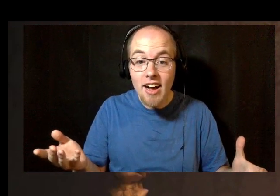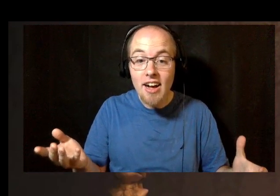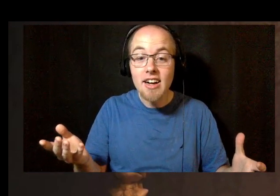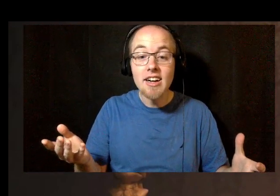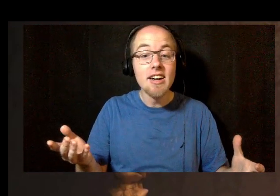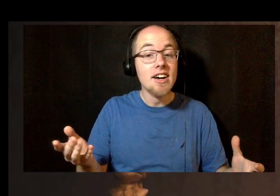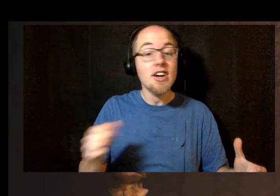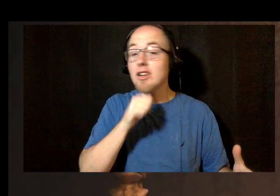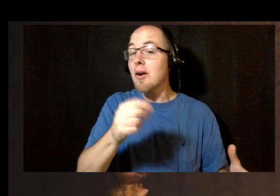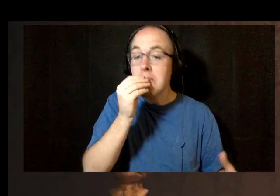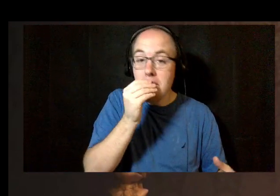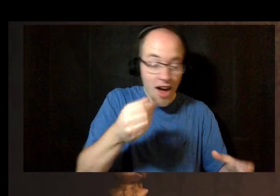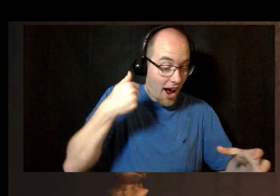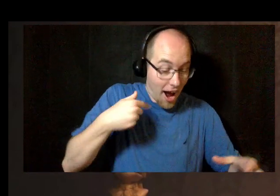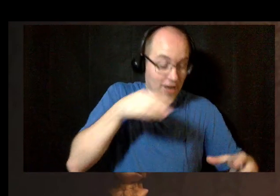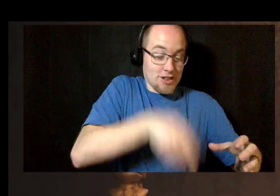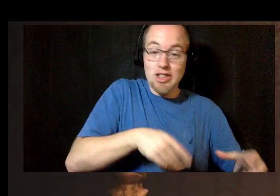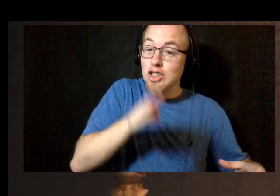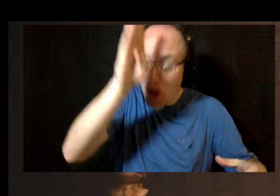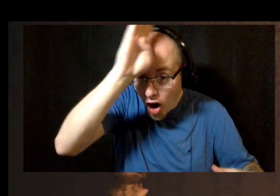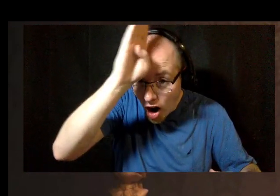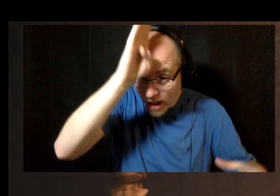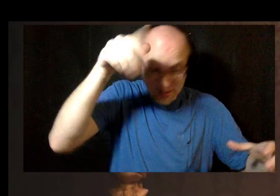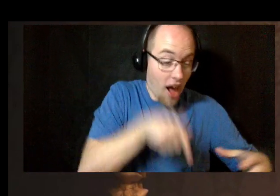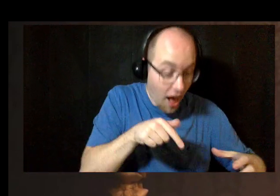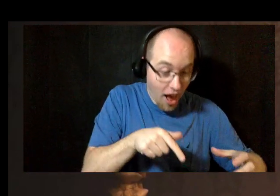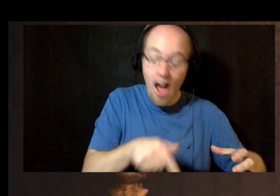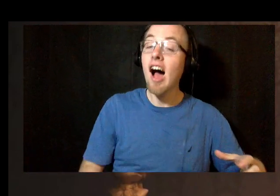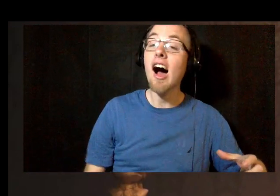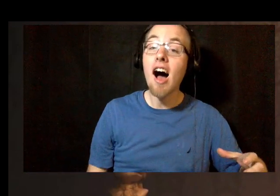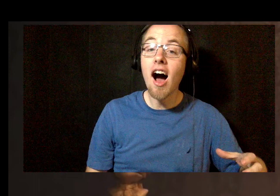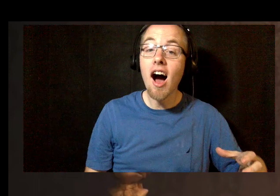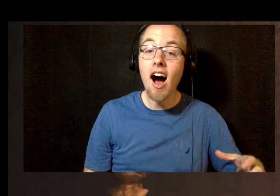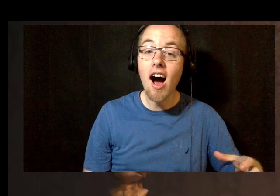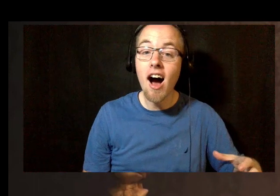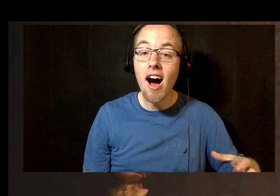Don't eat it. It's got sharks in it.